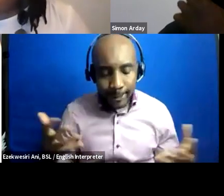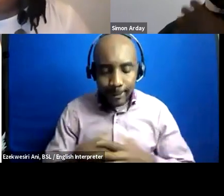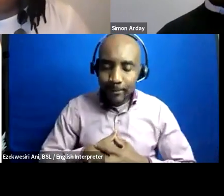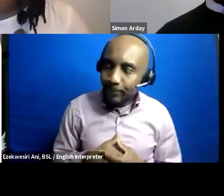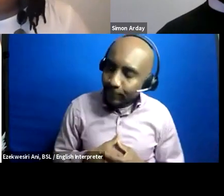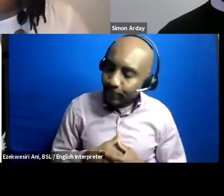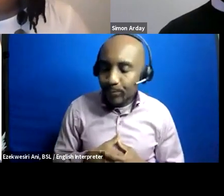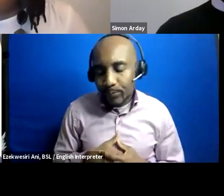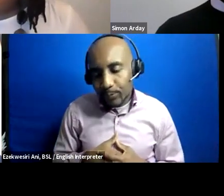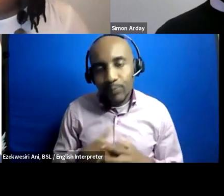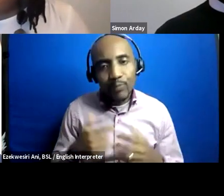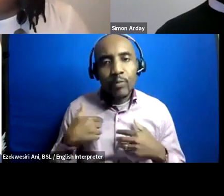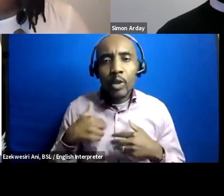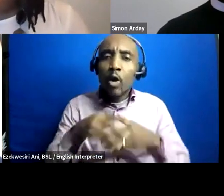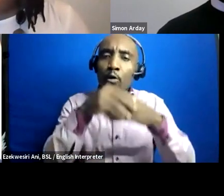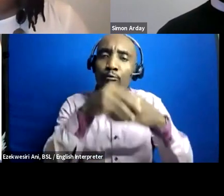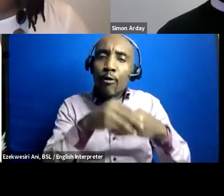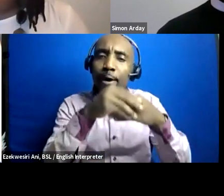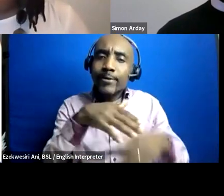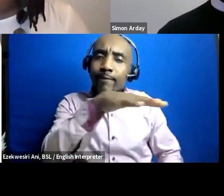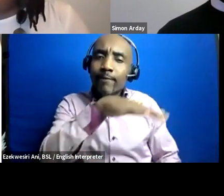I would say that for friends and family to